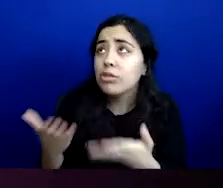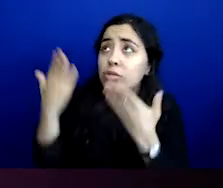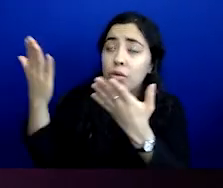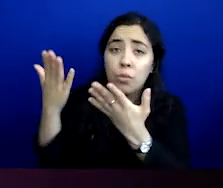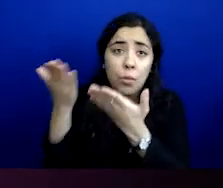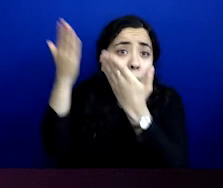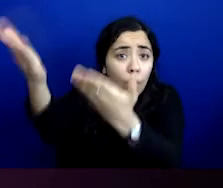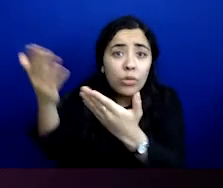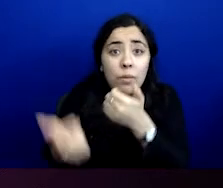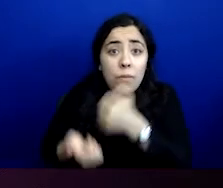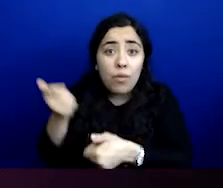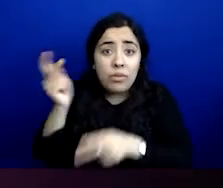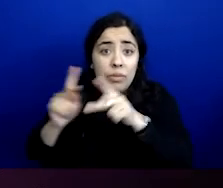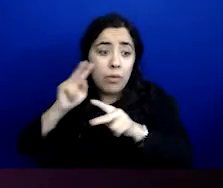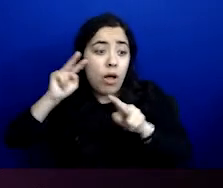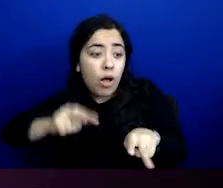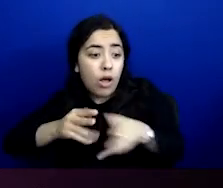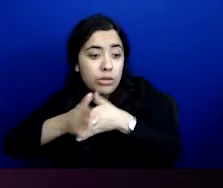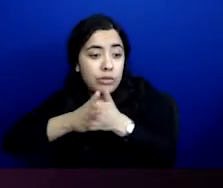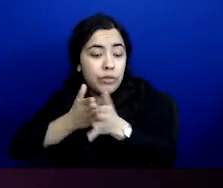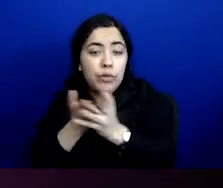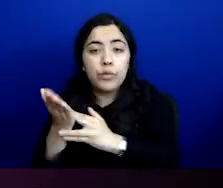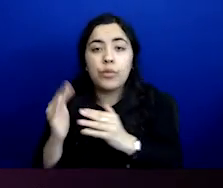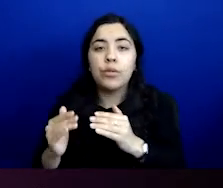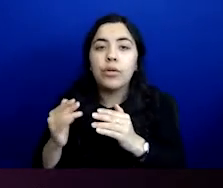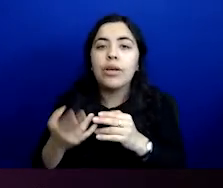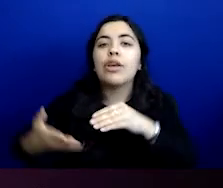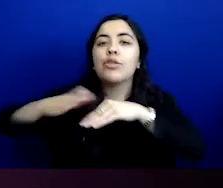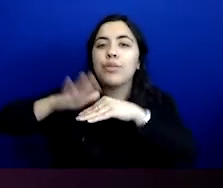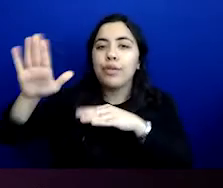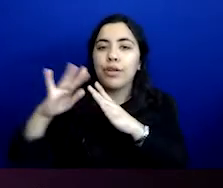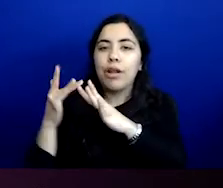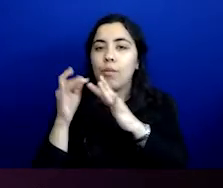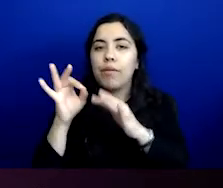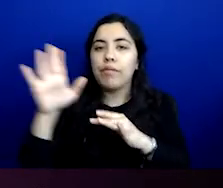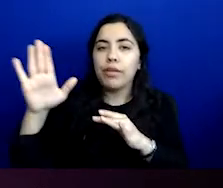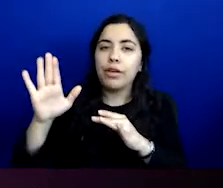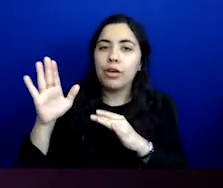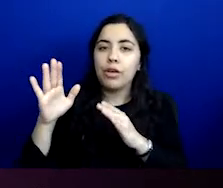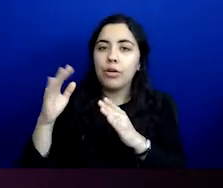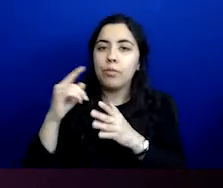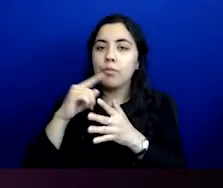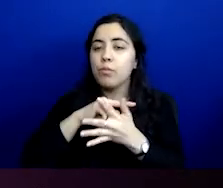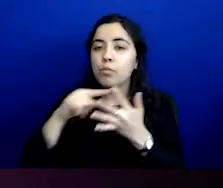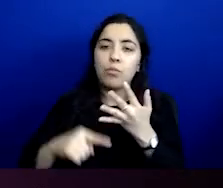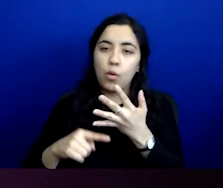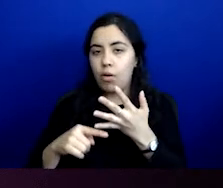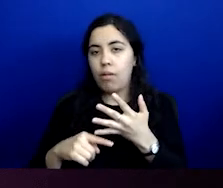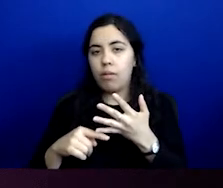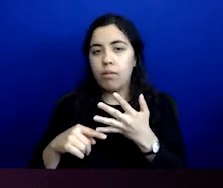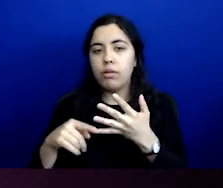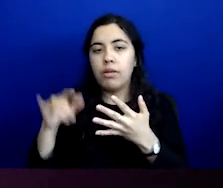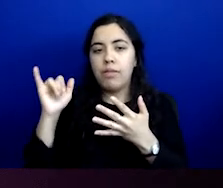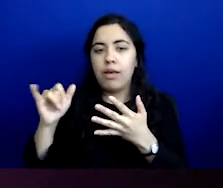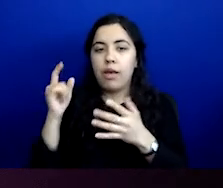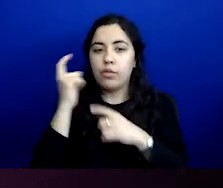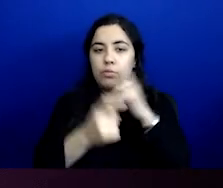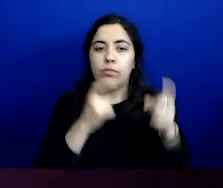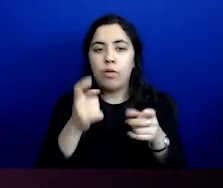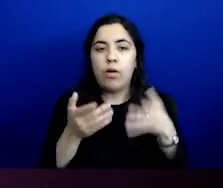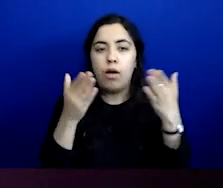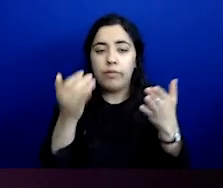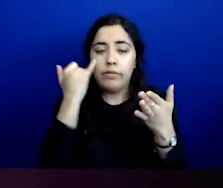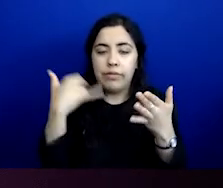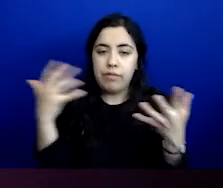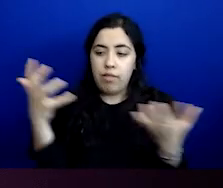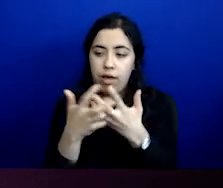these treasuries are incentivized to increase the network of their protocol. So these grants often, like if they're aligned